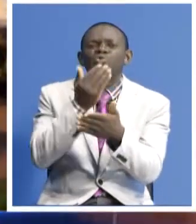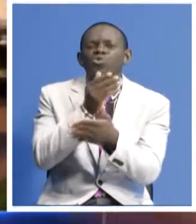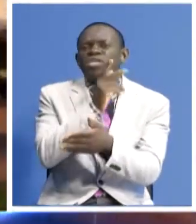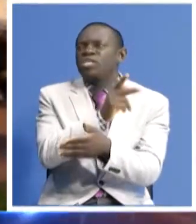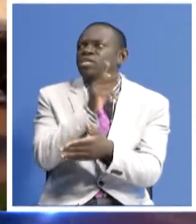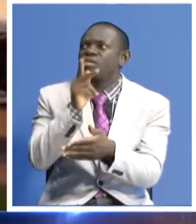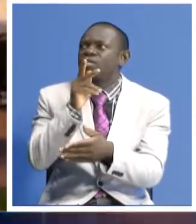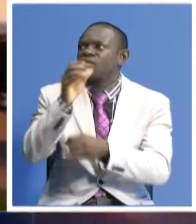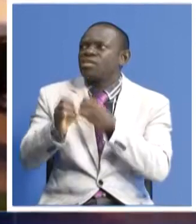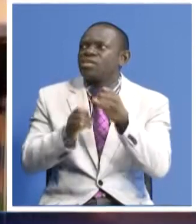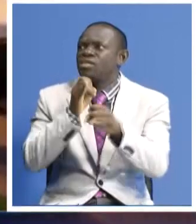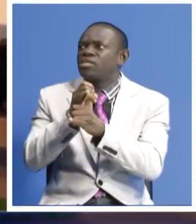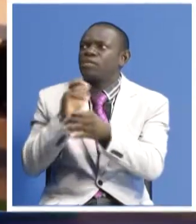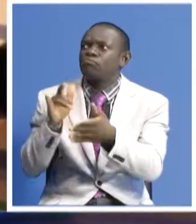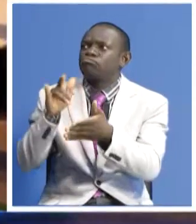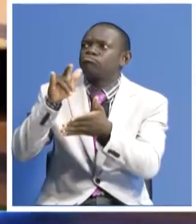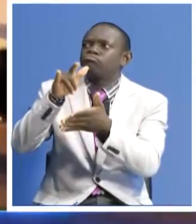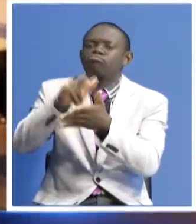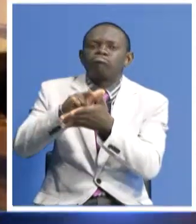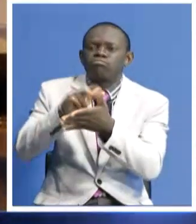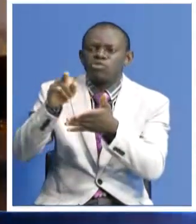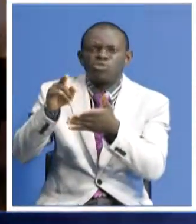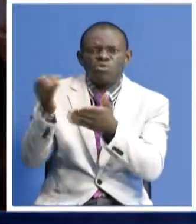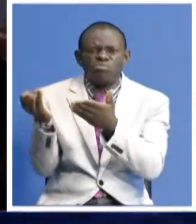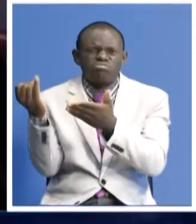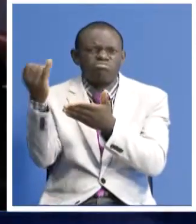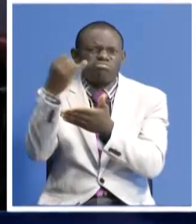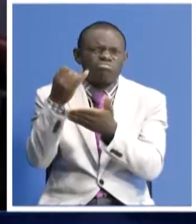eagle and national emblem. The